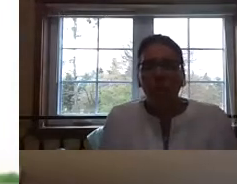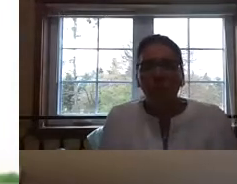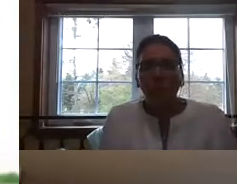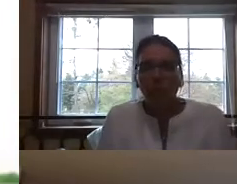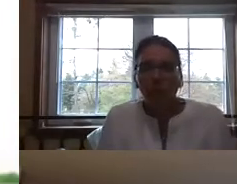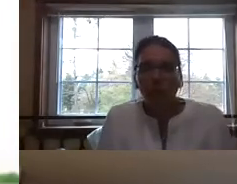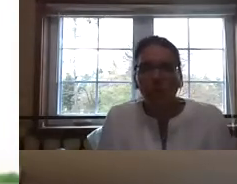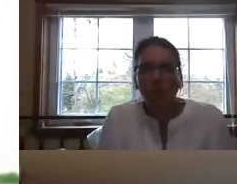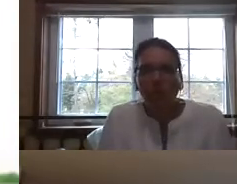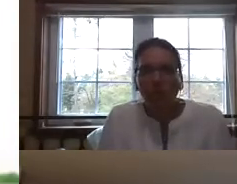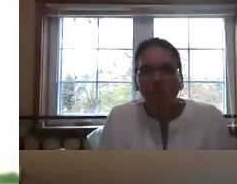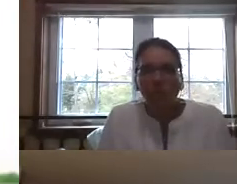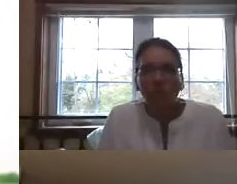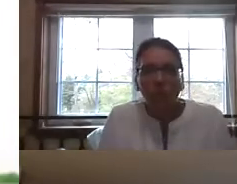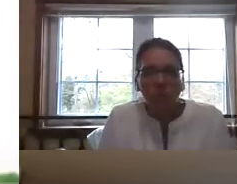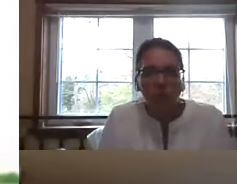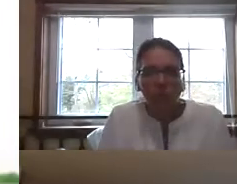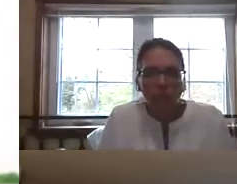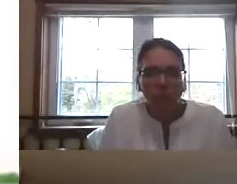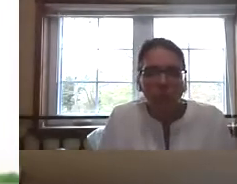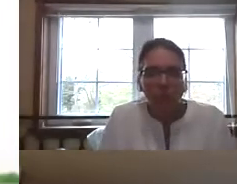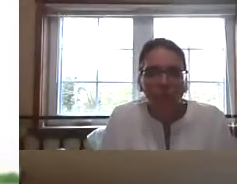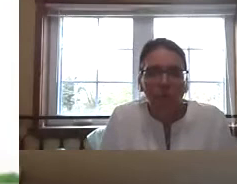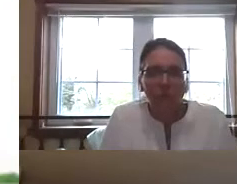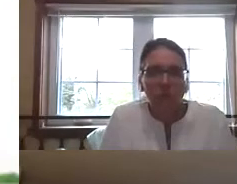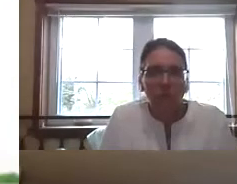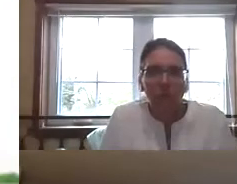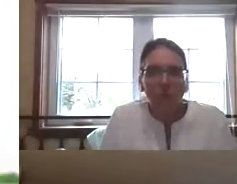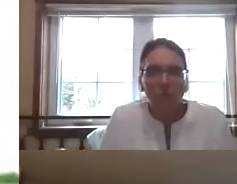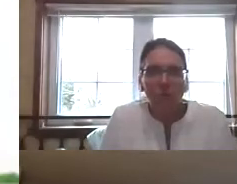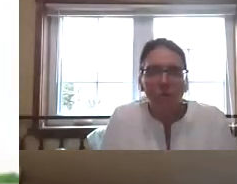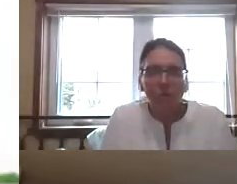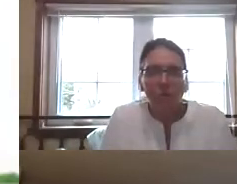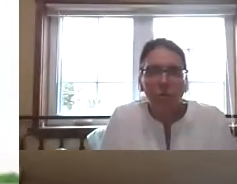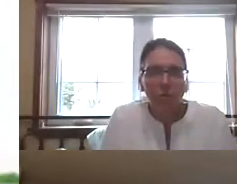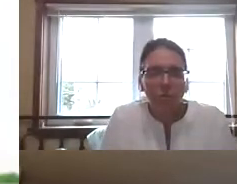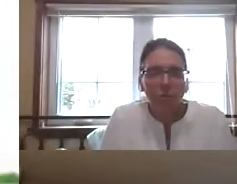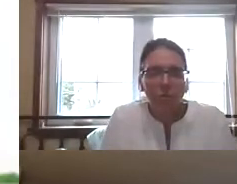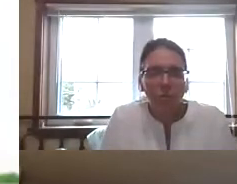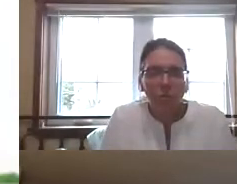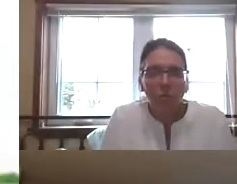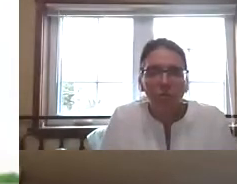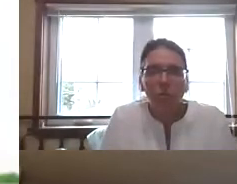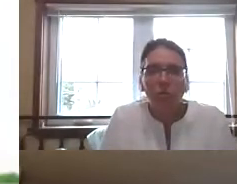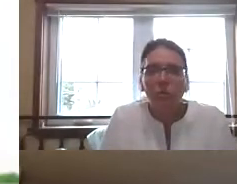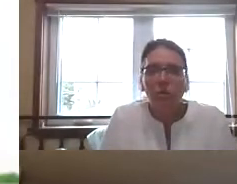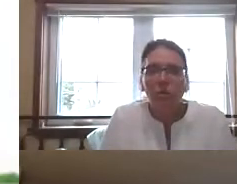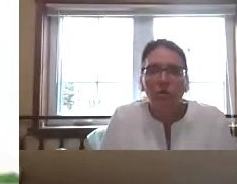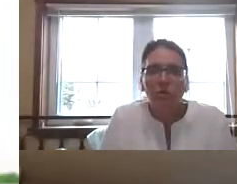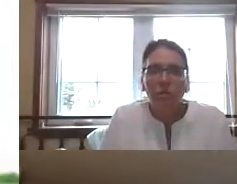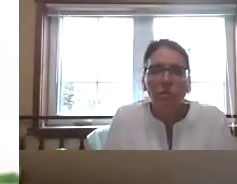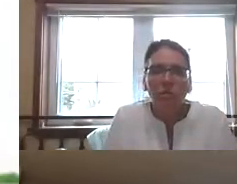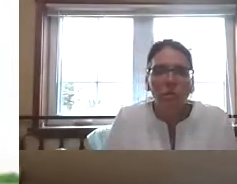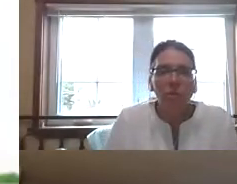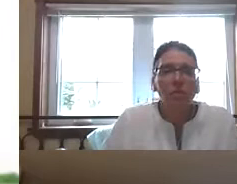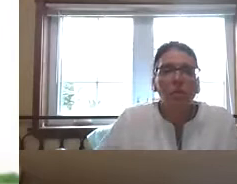It may require alterations to existing turn lanes in order to get this fit in there, particularly as we go down to